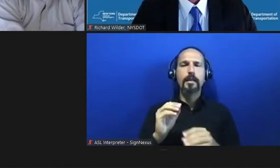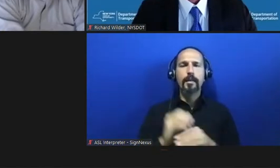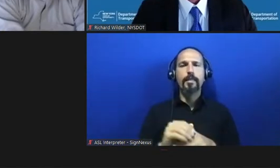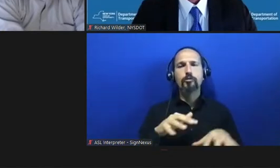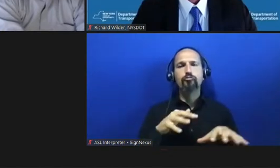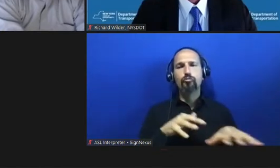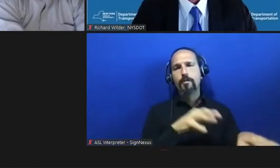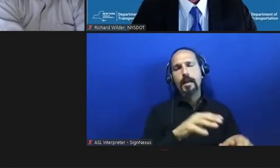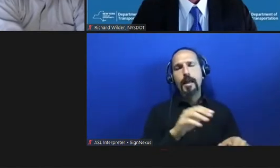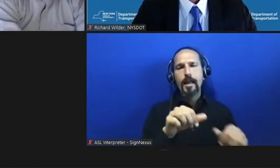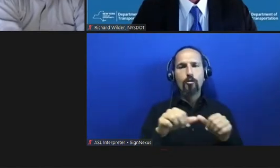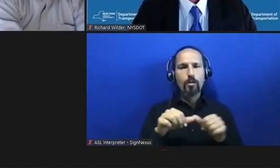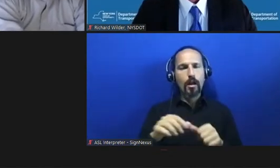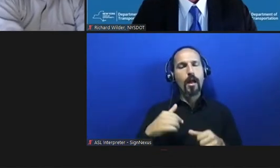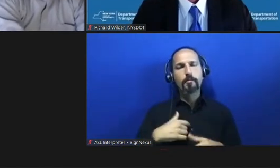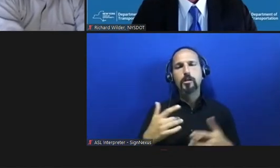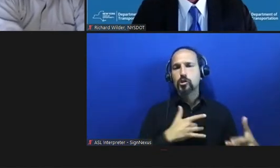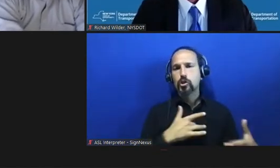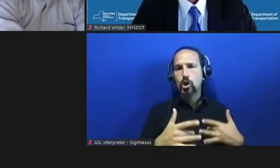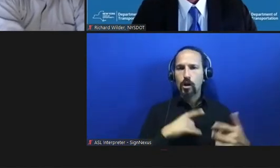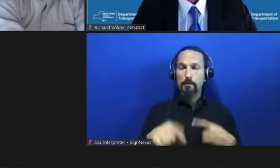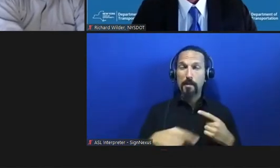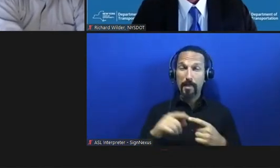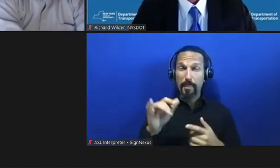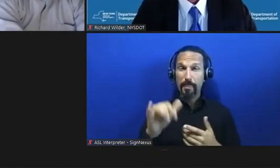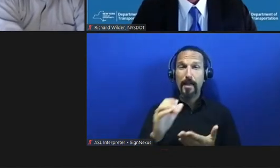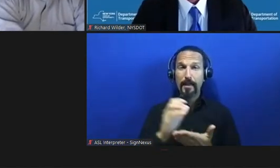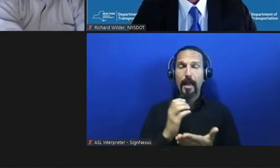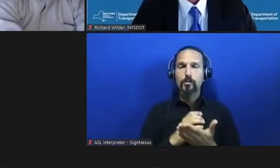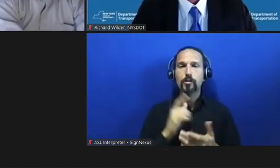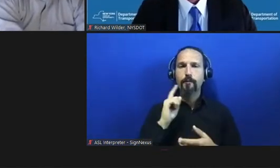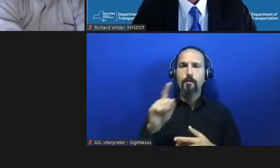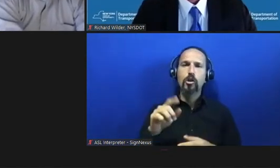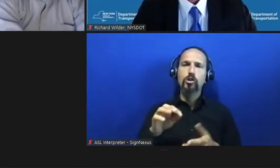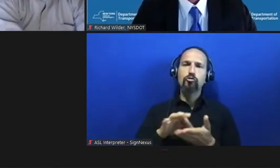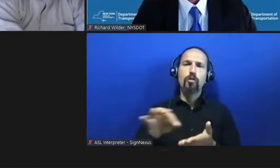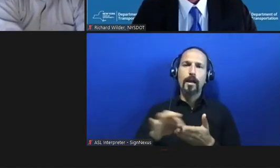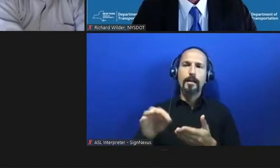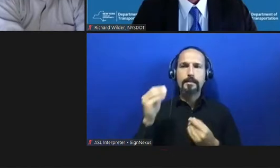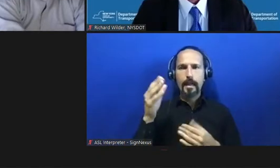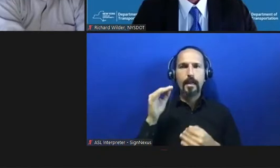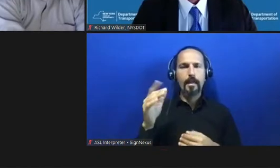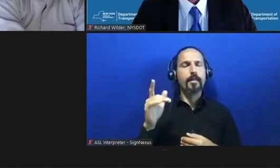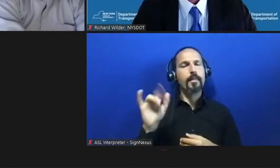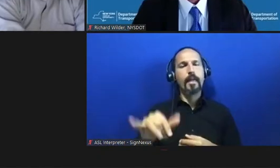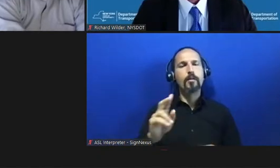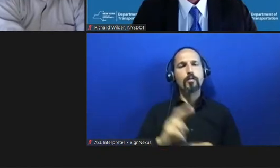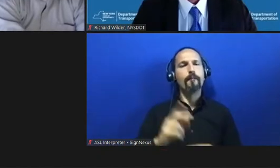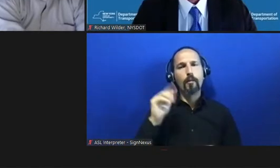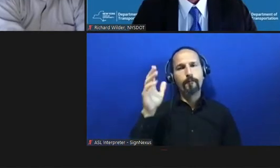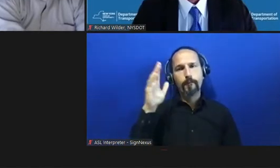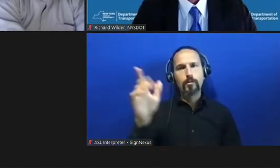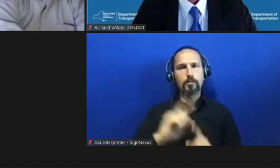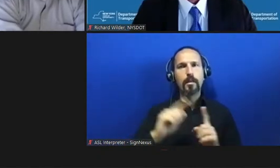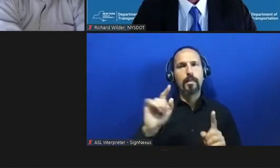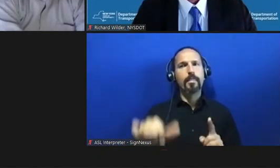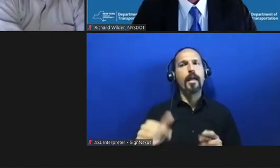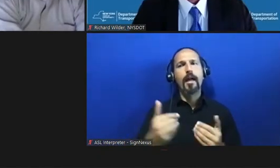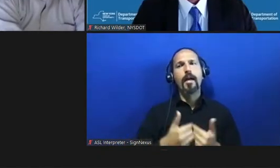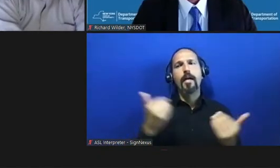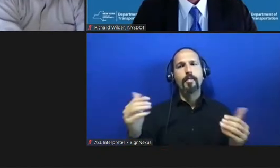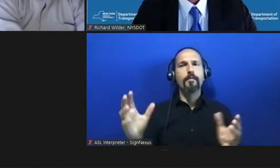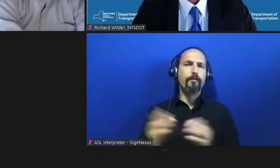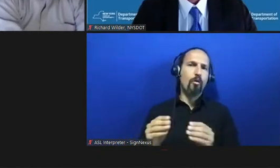also have concerns about the constitutionality and use of tracking data which could be used in unknown future ways but that's the subject for a separate form